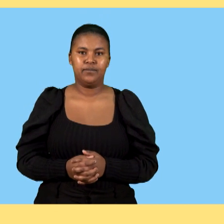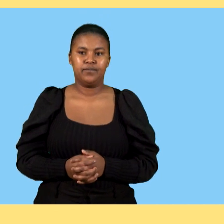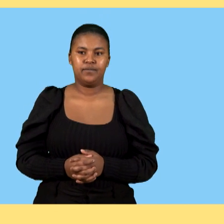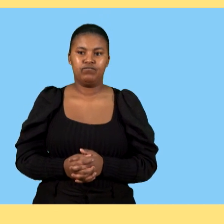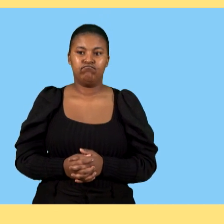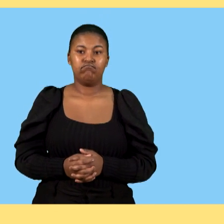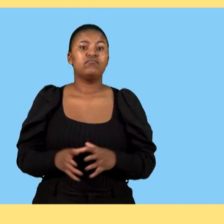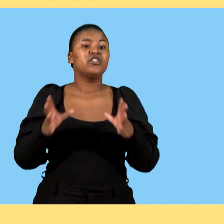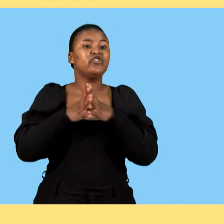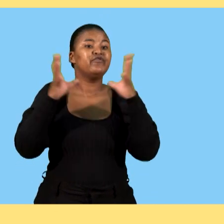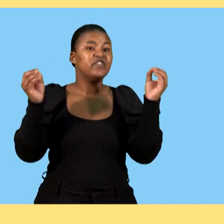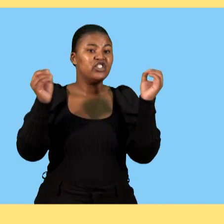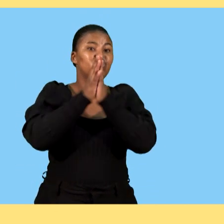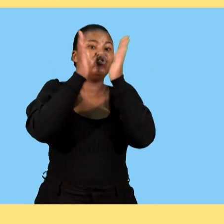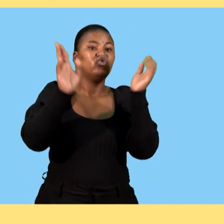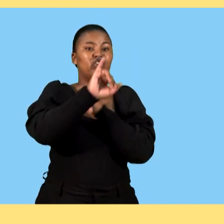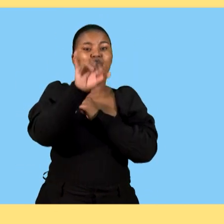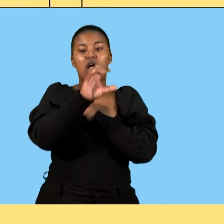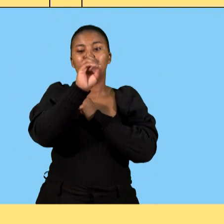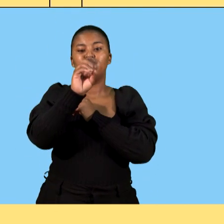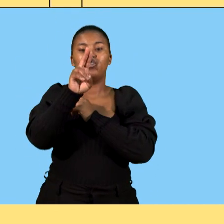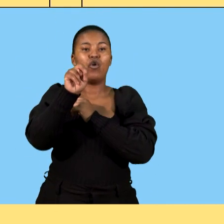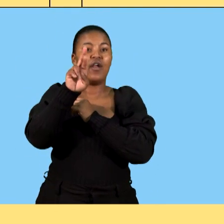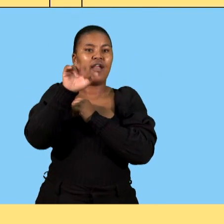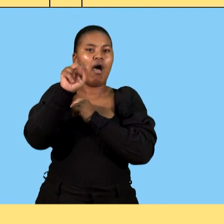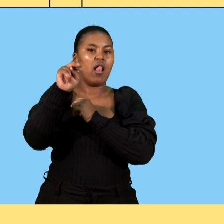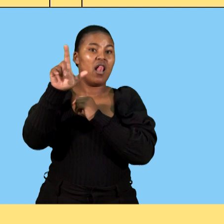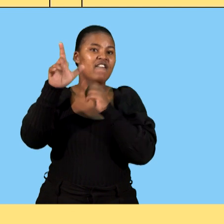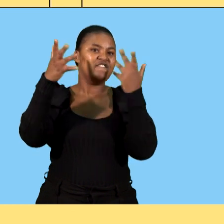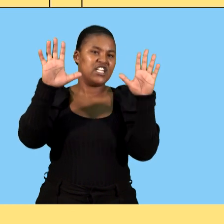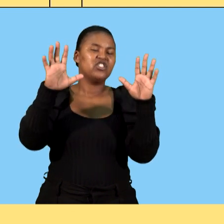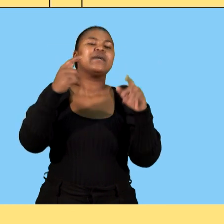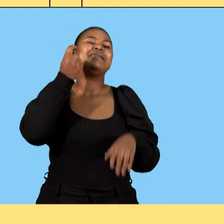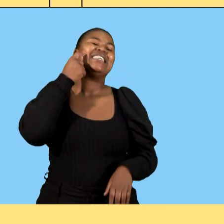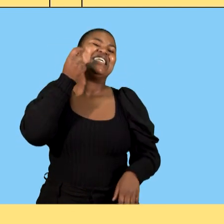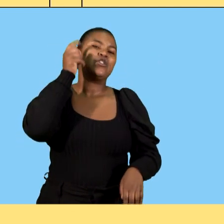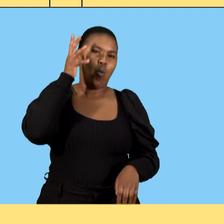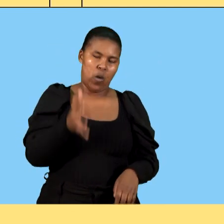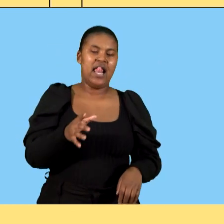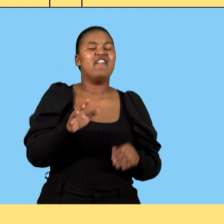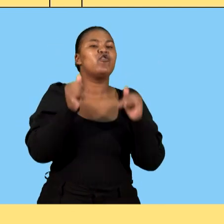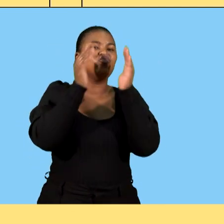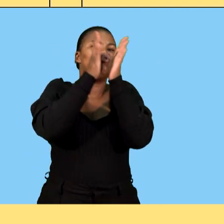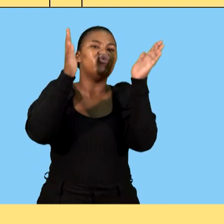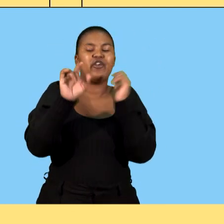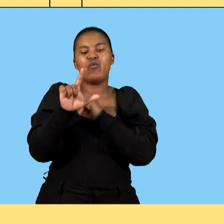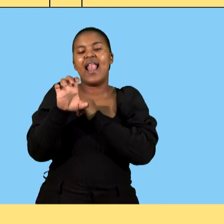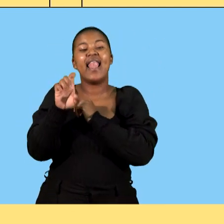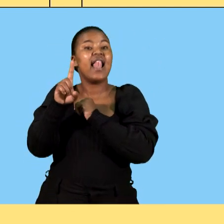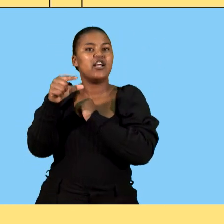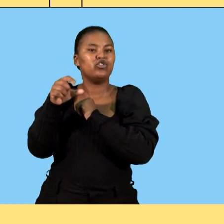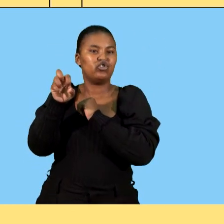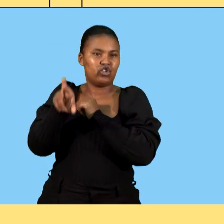Once you have completed your general journal, it therefore becomes easy for you to complete your general ledger. In the general